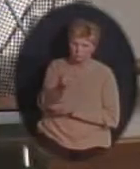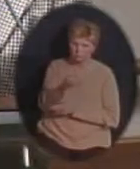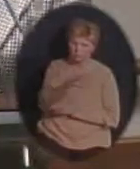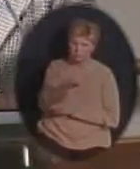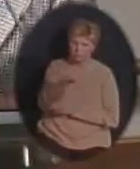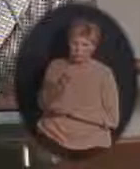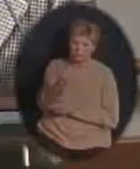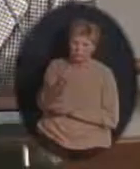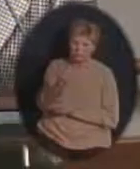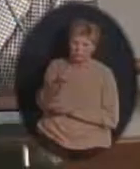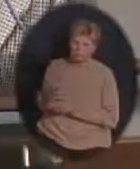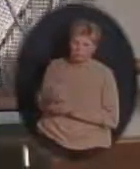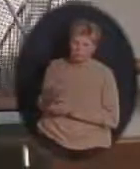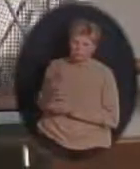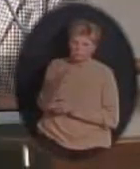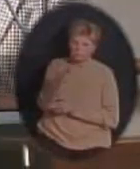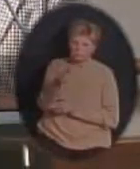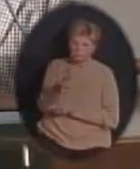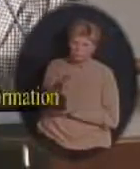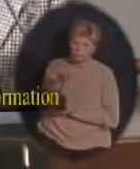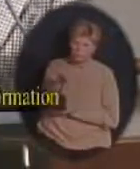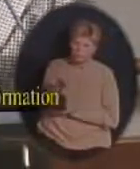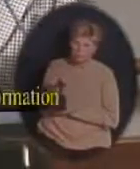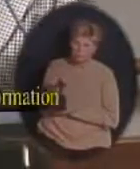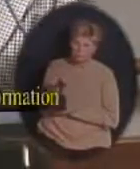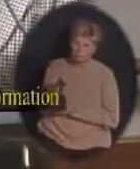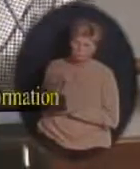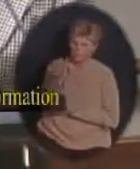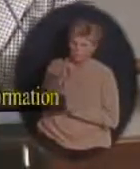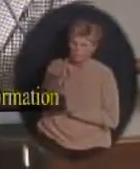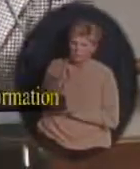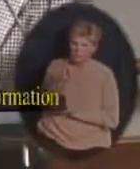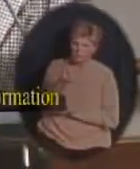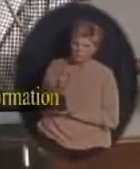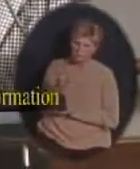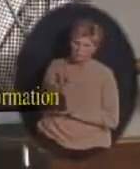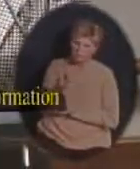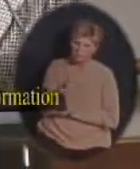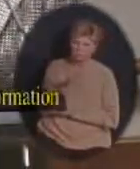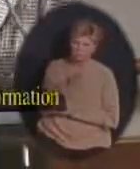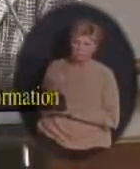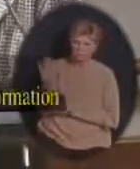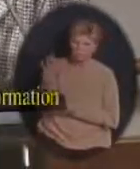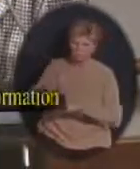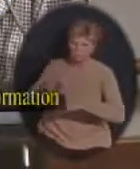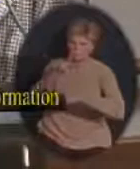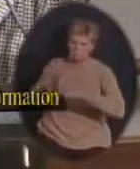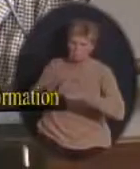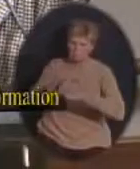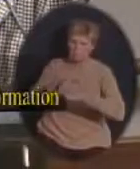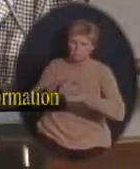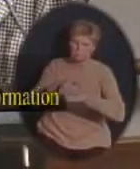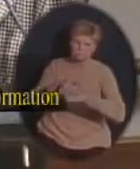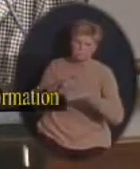8th grade student at Indian Trail, and their principals, Dr. Kathy McDonald and Tracy Mary.